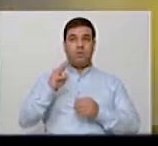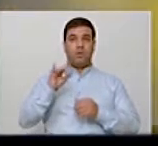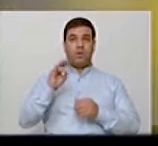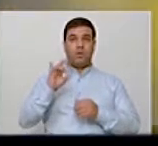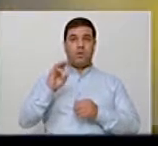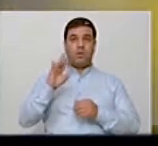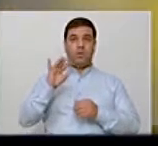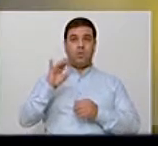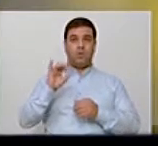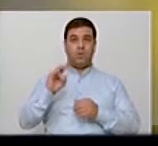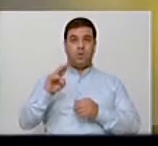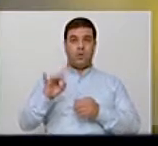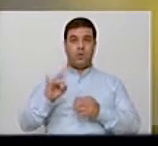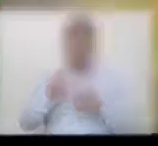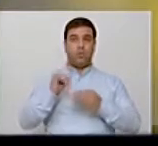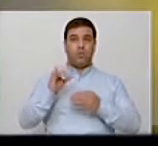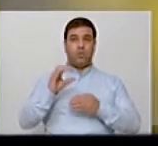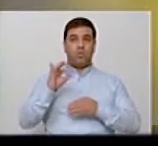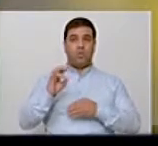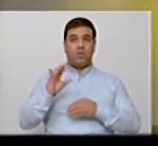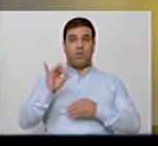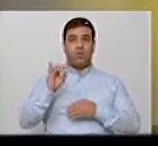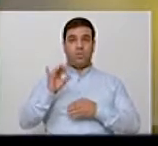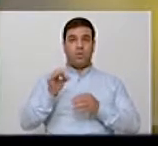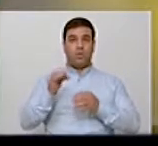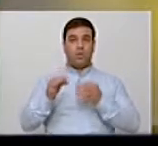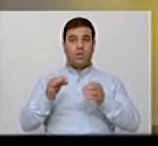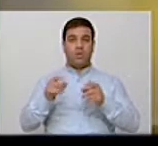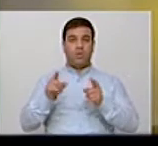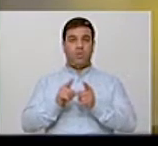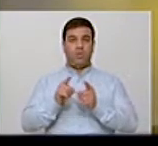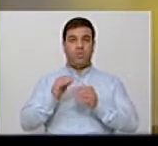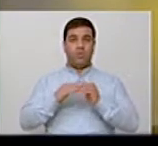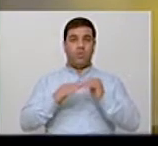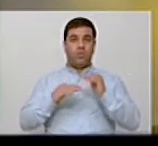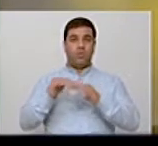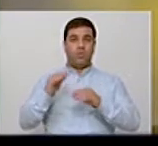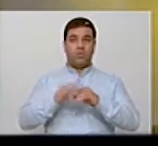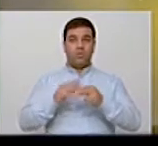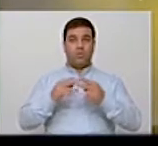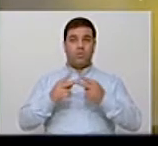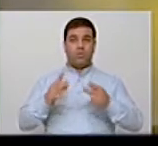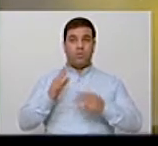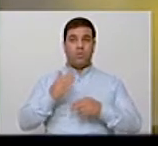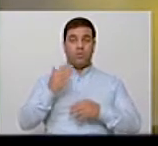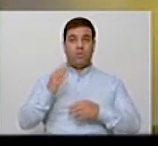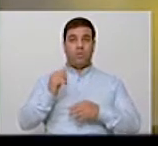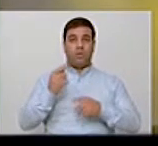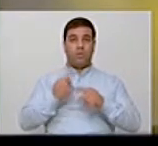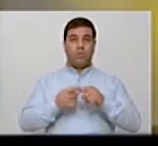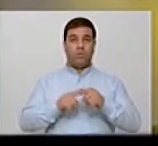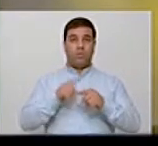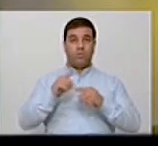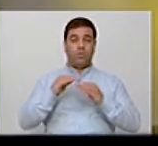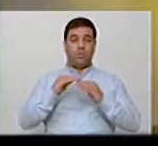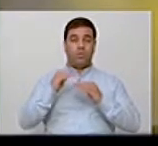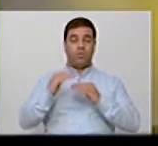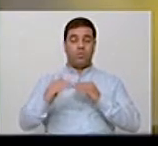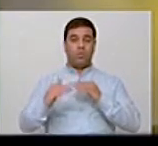Telokoidlar bir nechtasi birikib, demak, tangachasimon ustunlarni hosil qiladi va bu